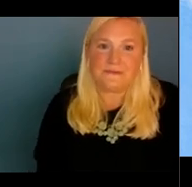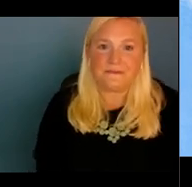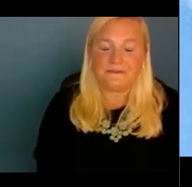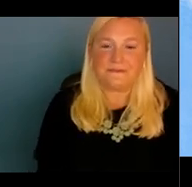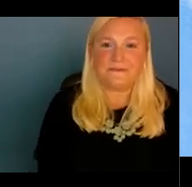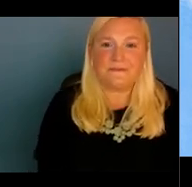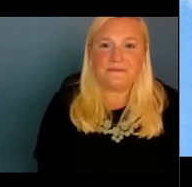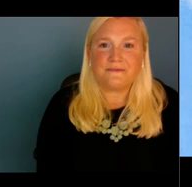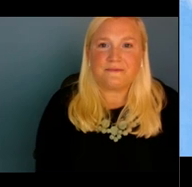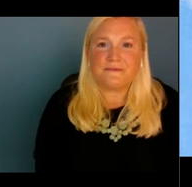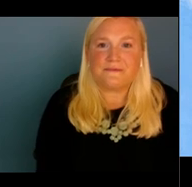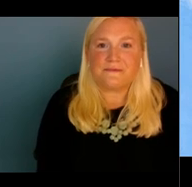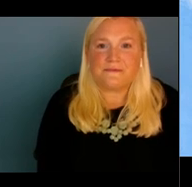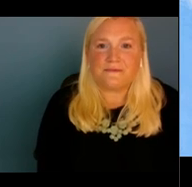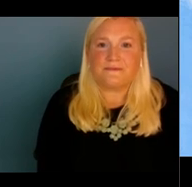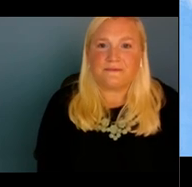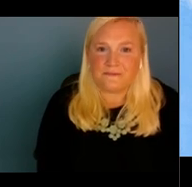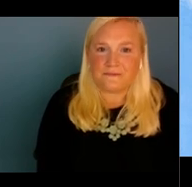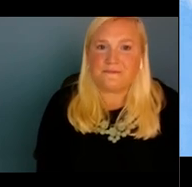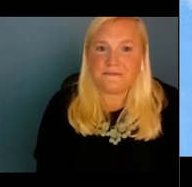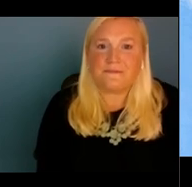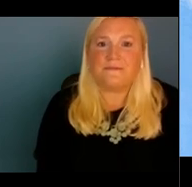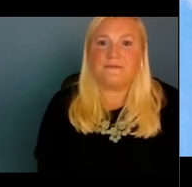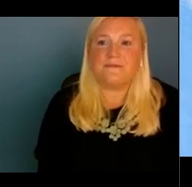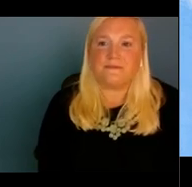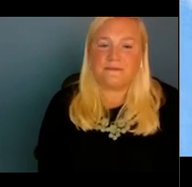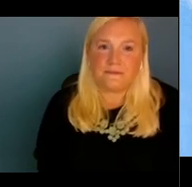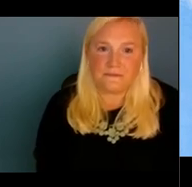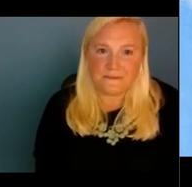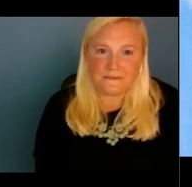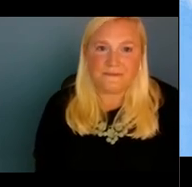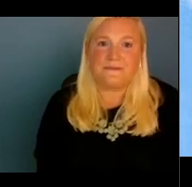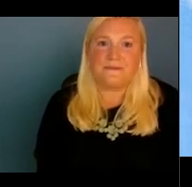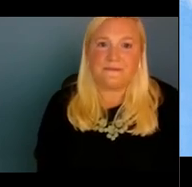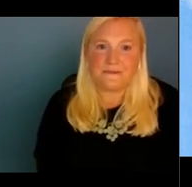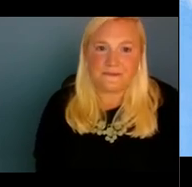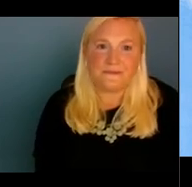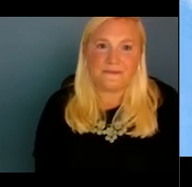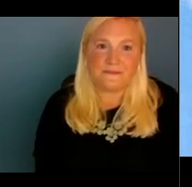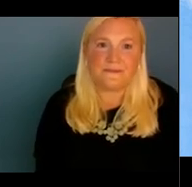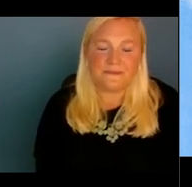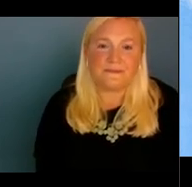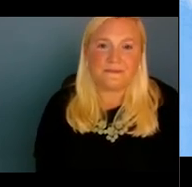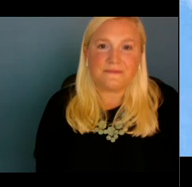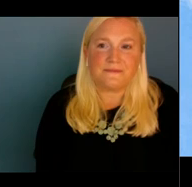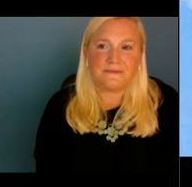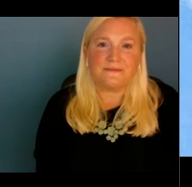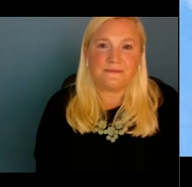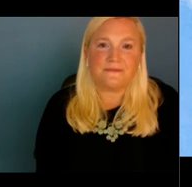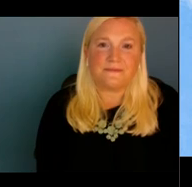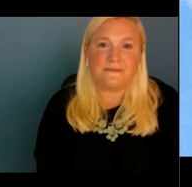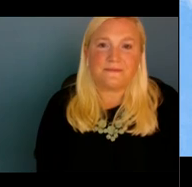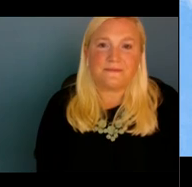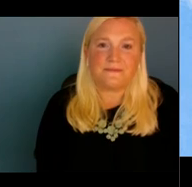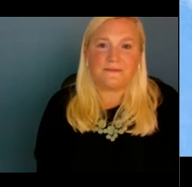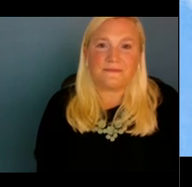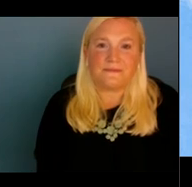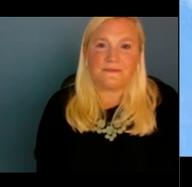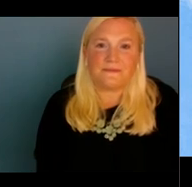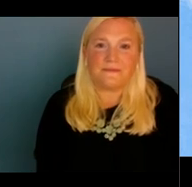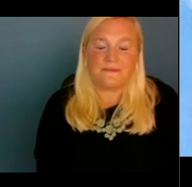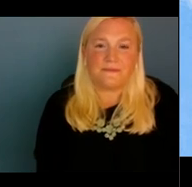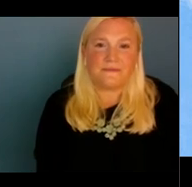so that we can convey that to other people, parents, teachers, and our students themselves. And it may